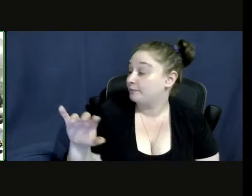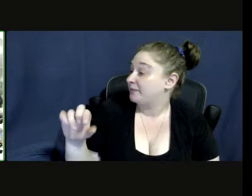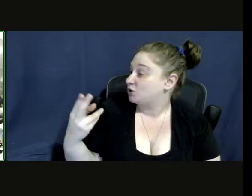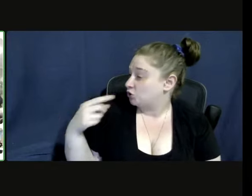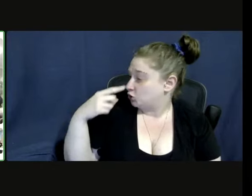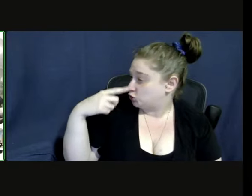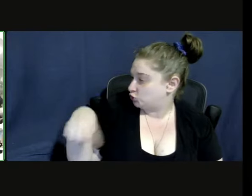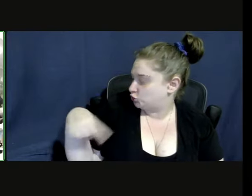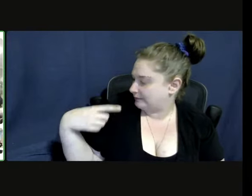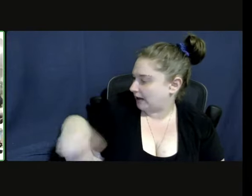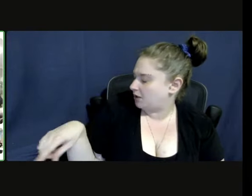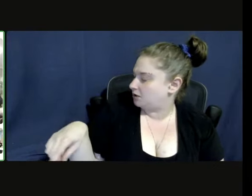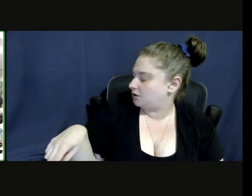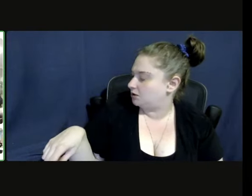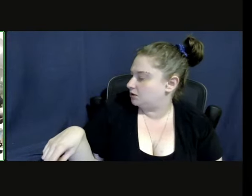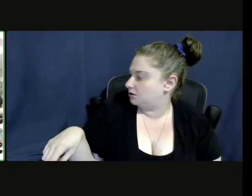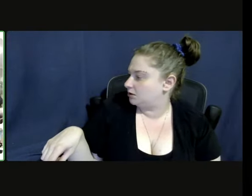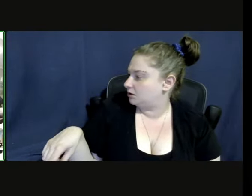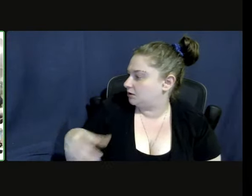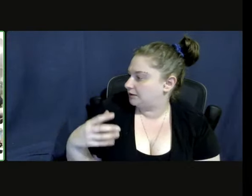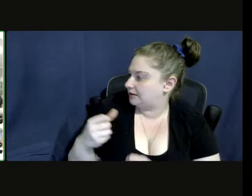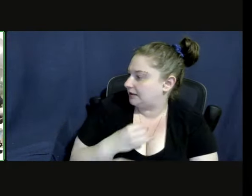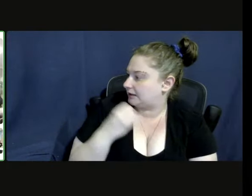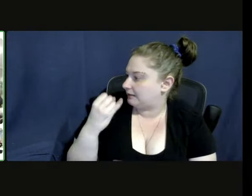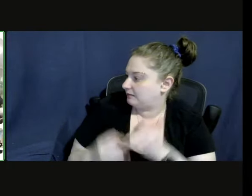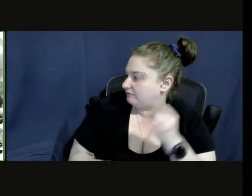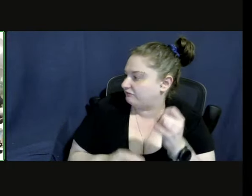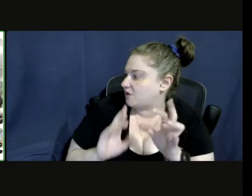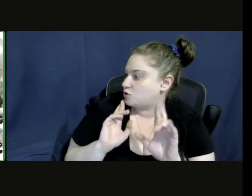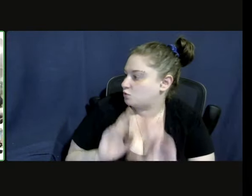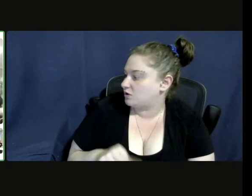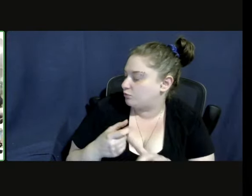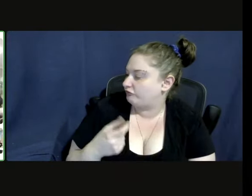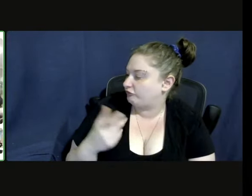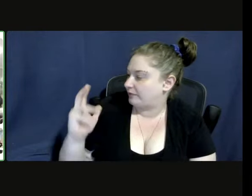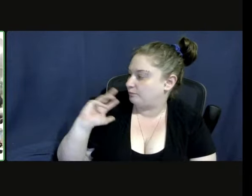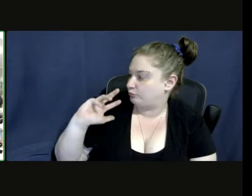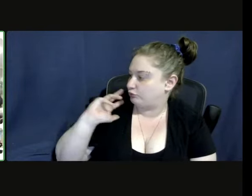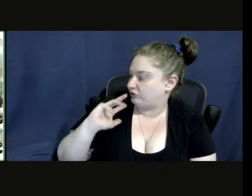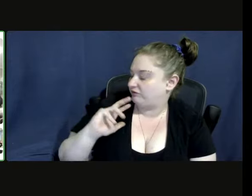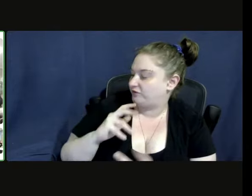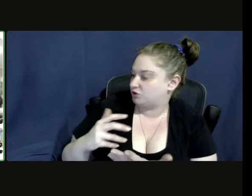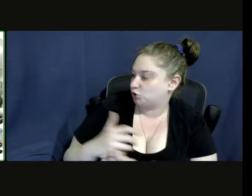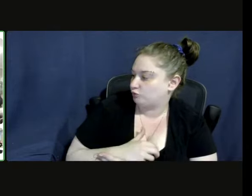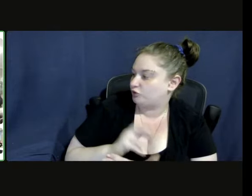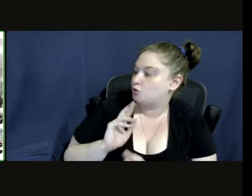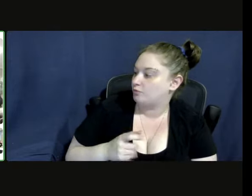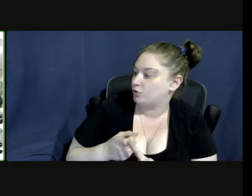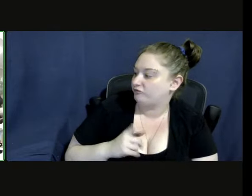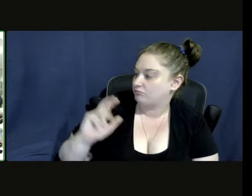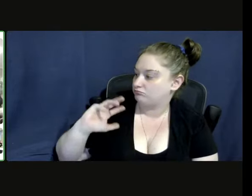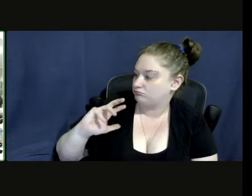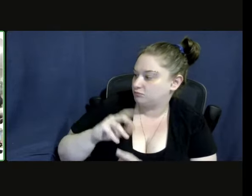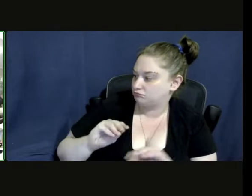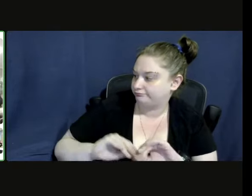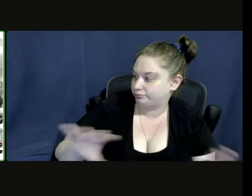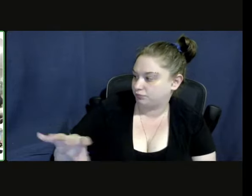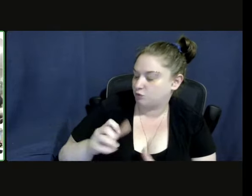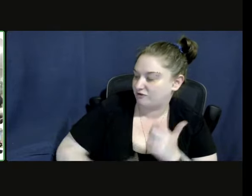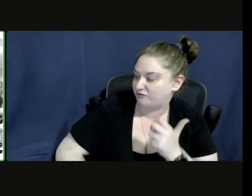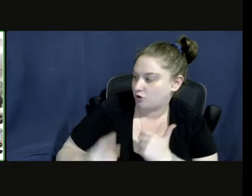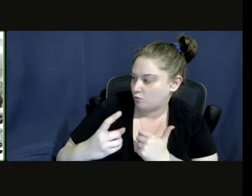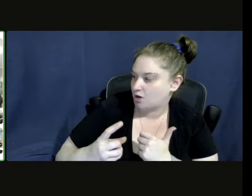and get the final report from the previous revenue task force out to everybody so they can get an idea? Because there's